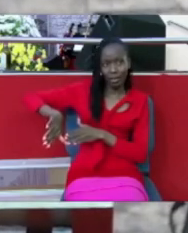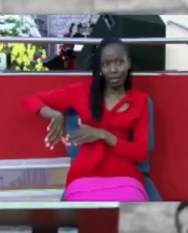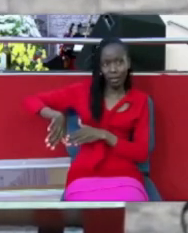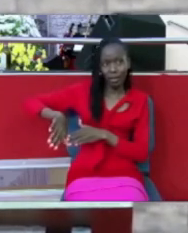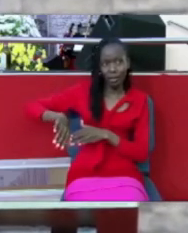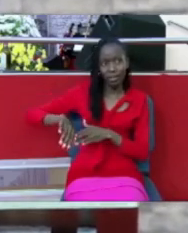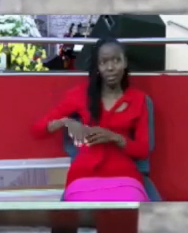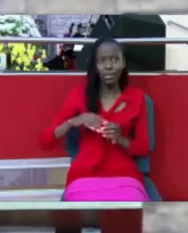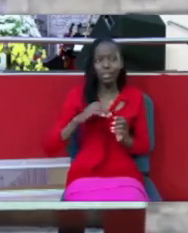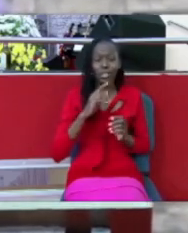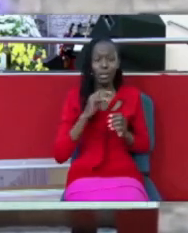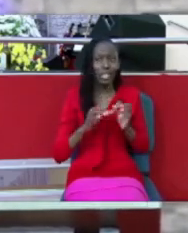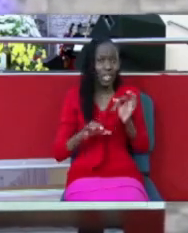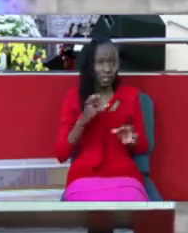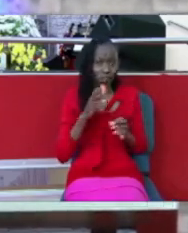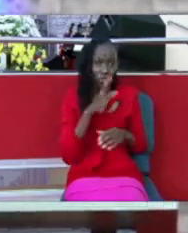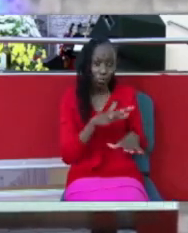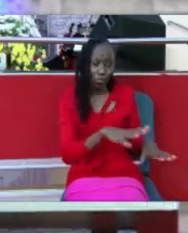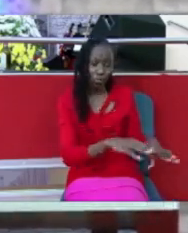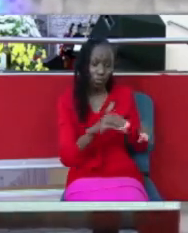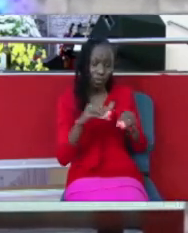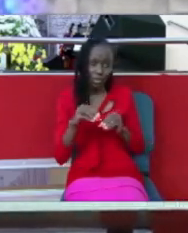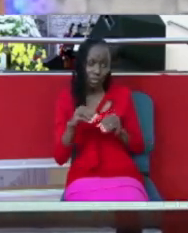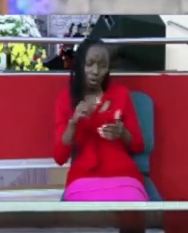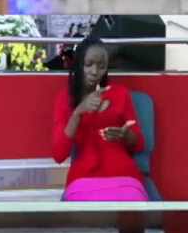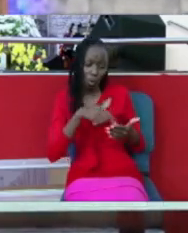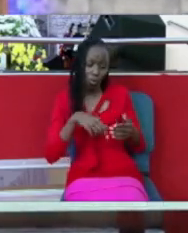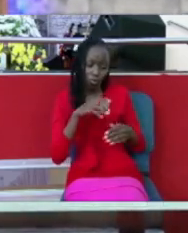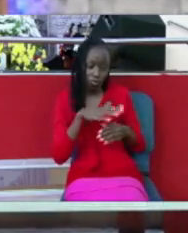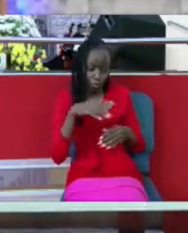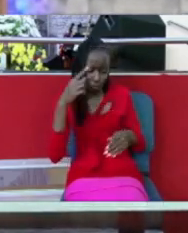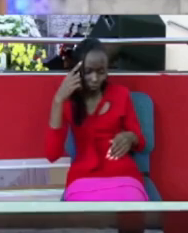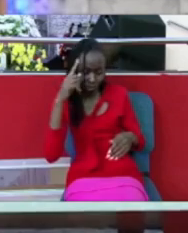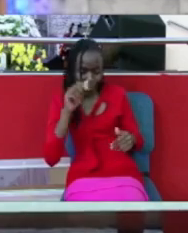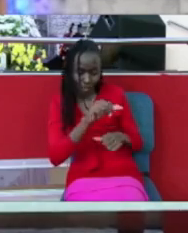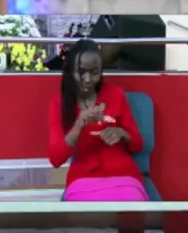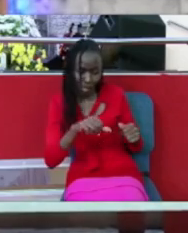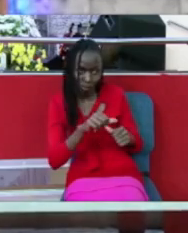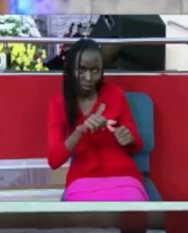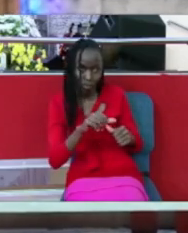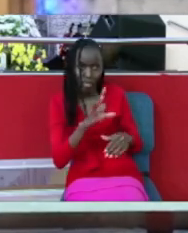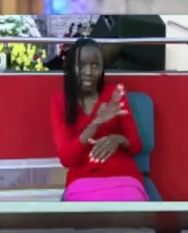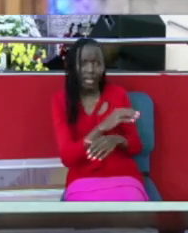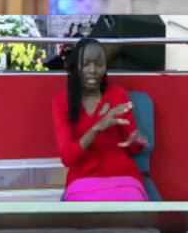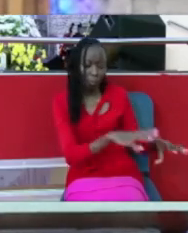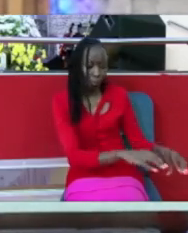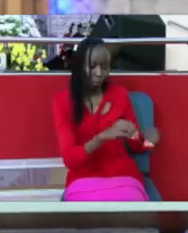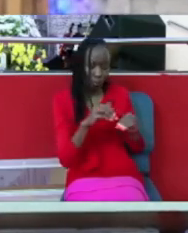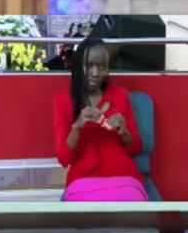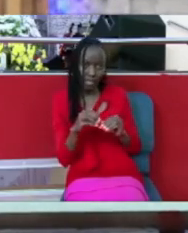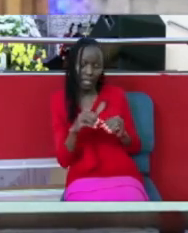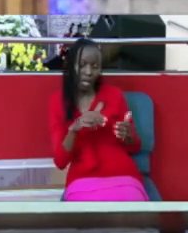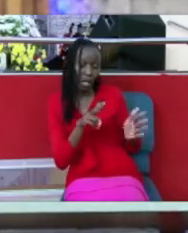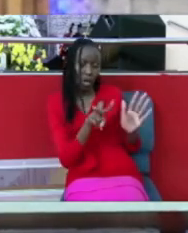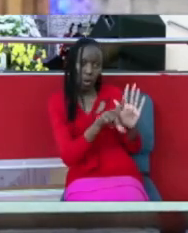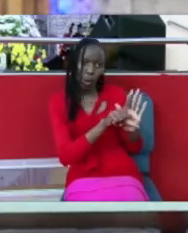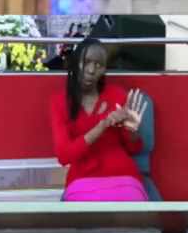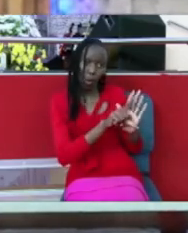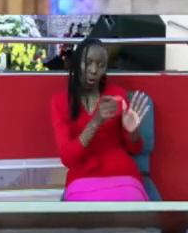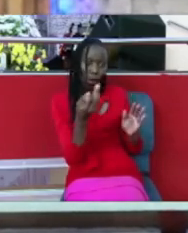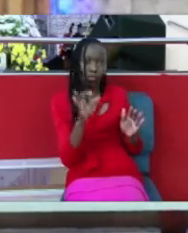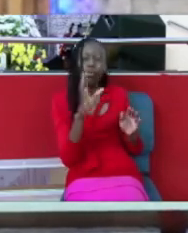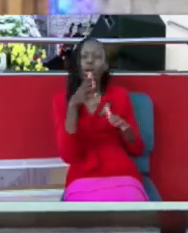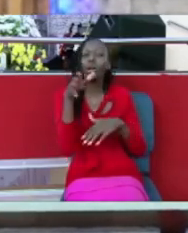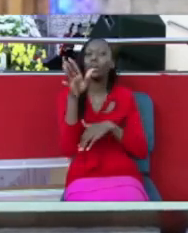you change what you are thinking about and think about the law of God. Basi unapobadilisha unachokiwazia na